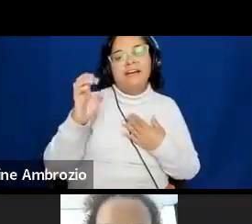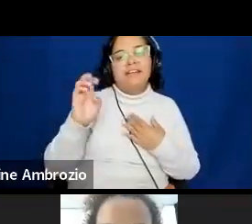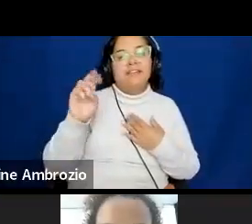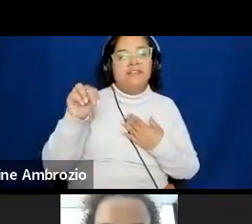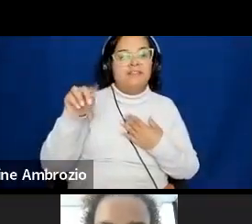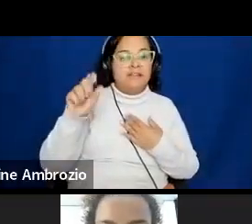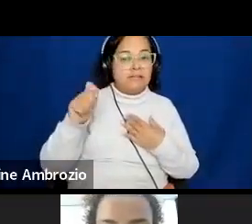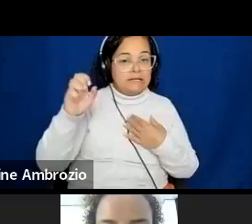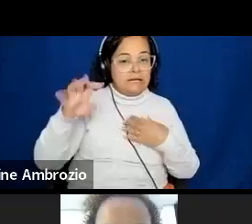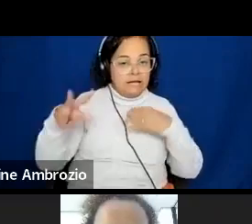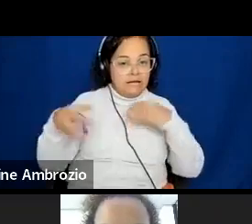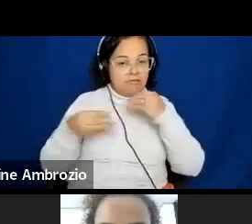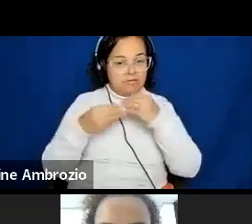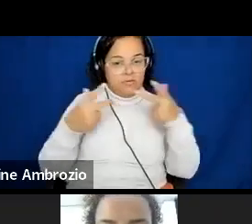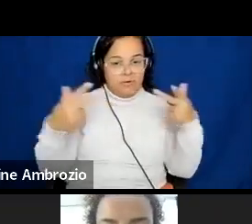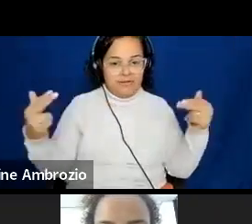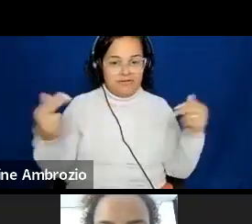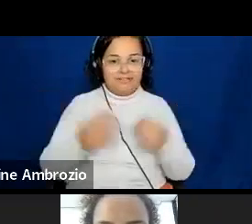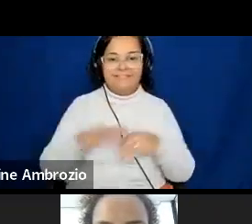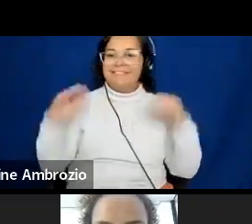No,